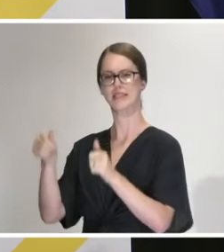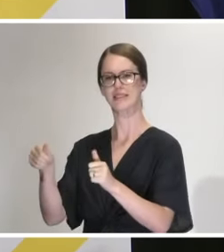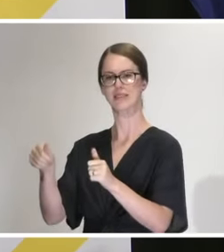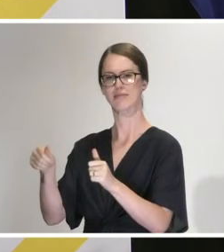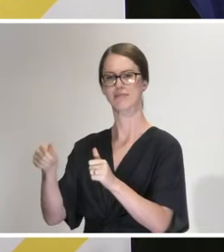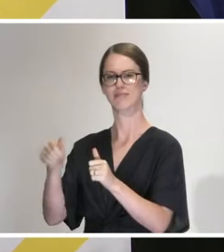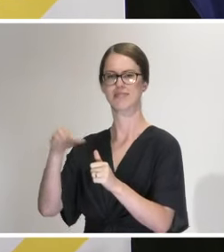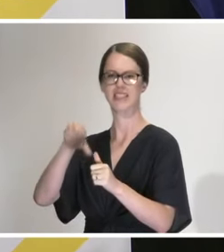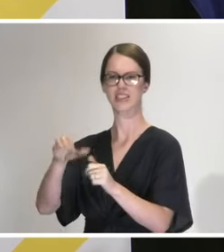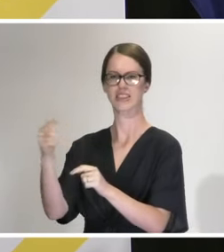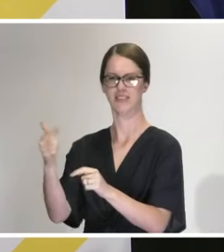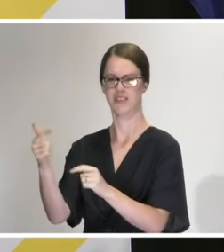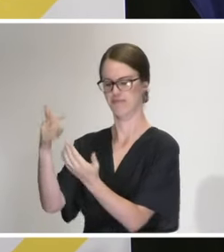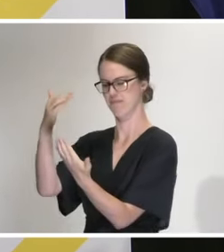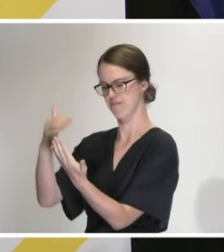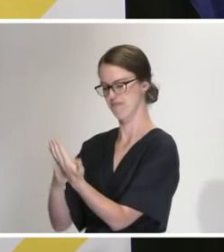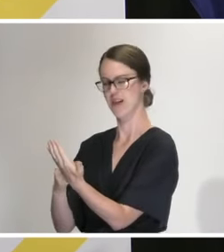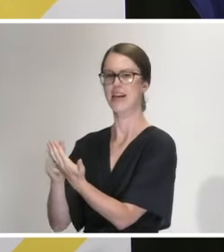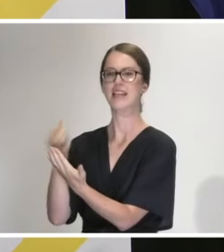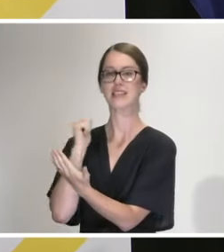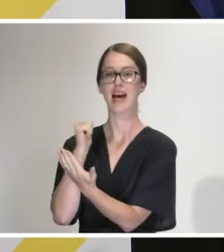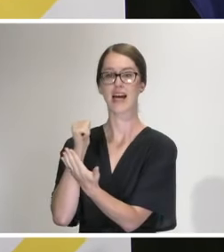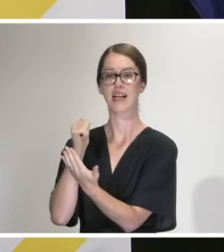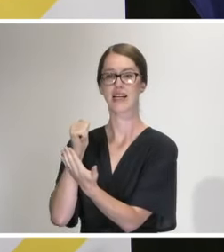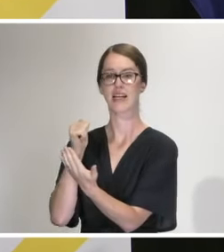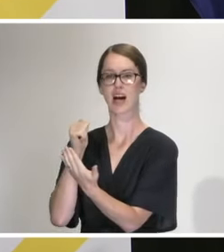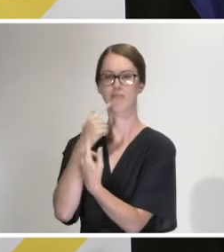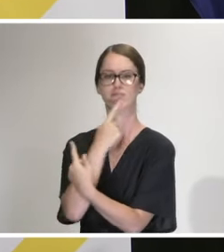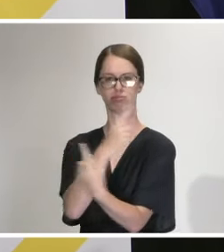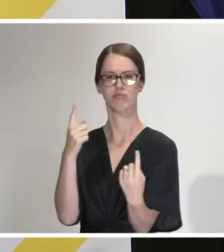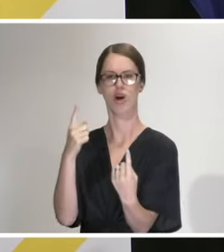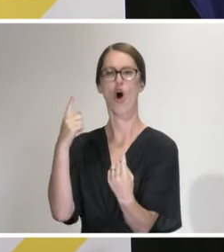I issued yesterday, and there's a copy of that notice on the